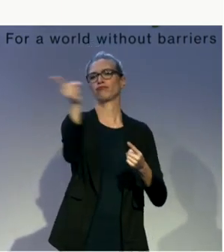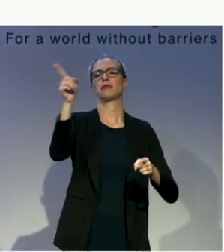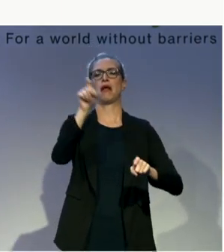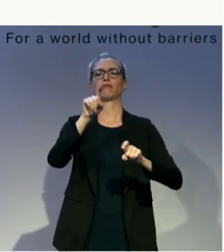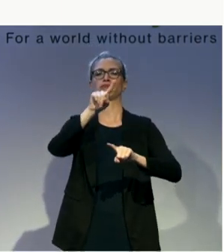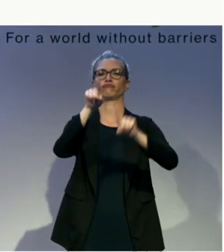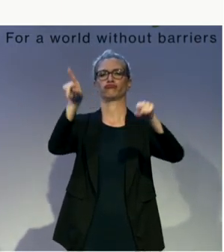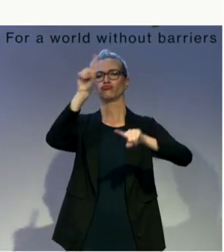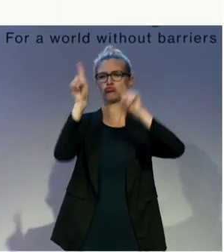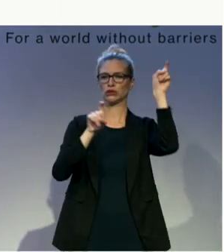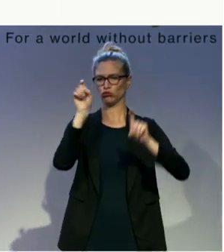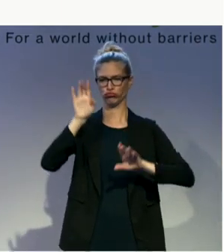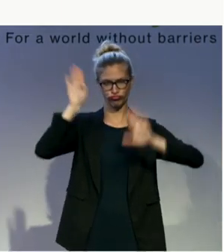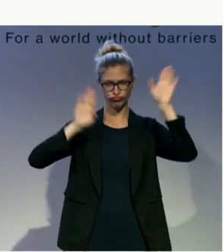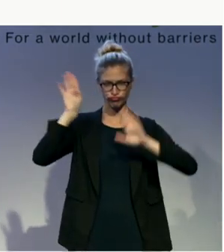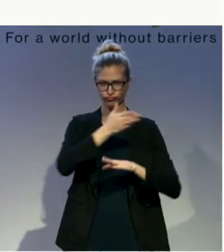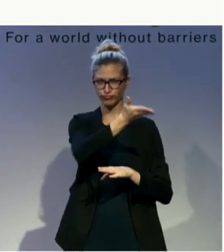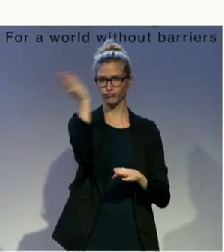topic.